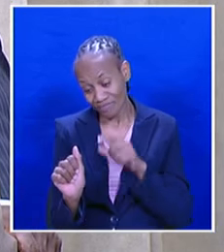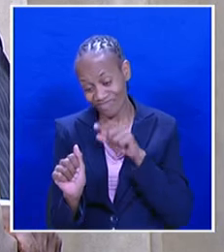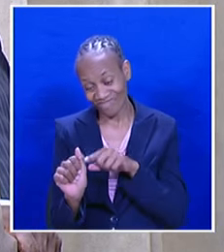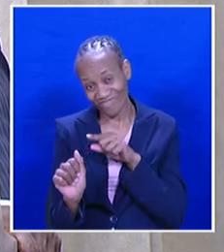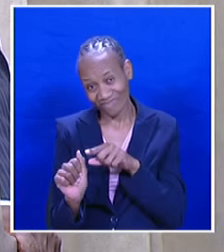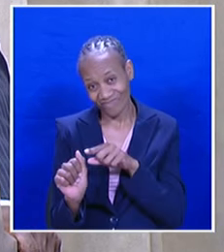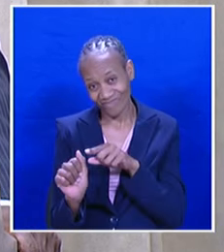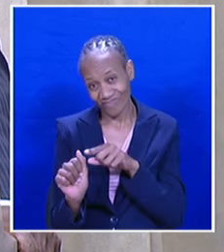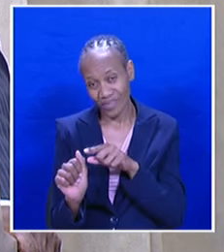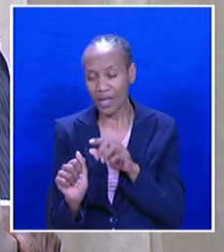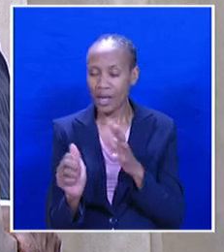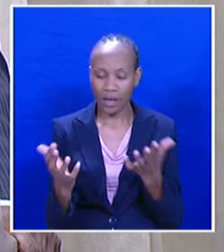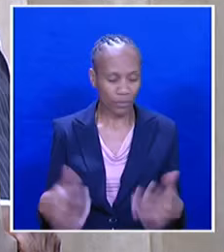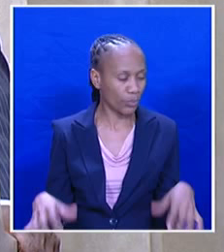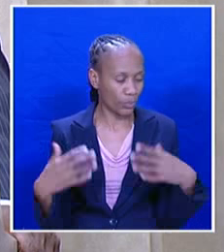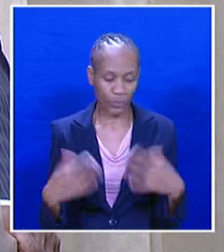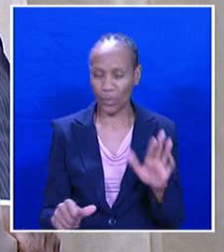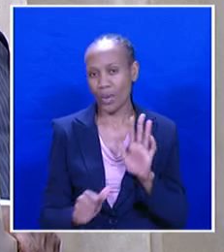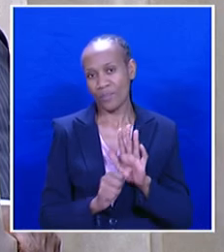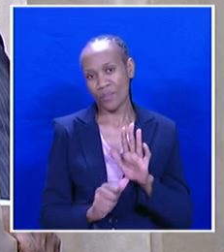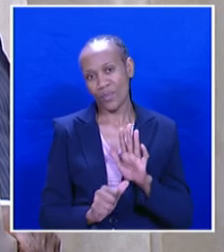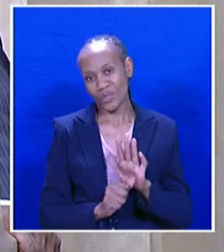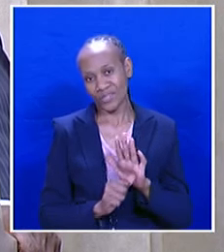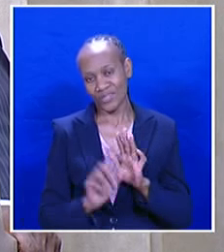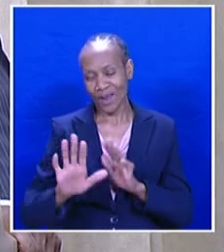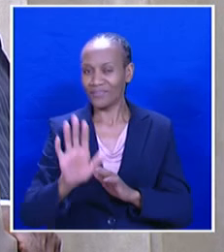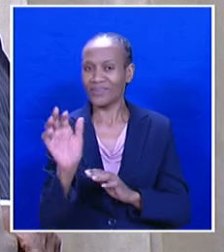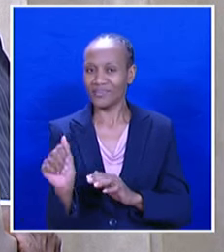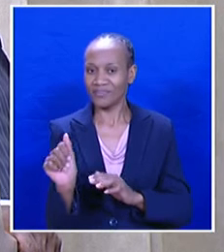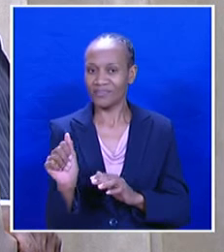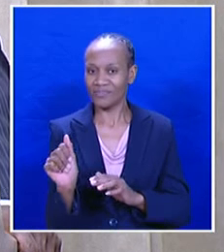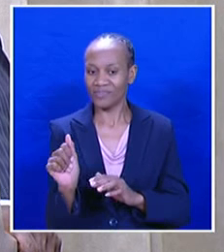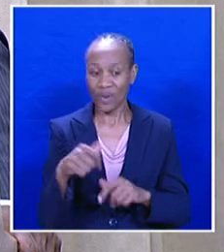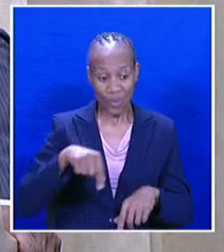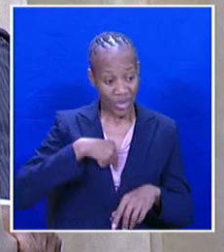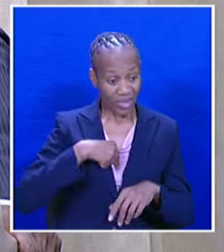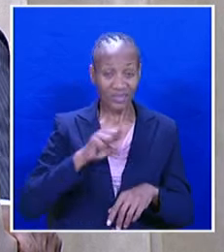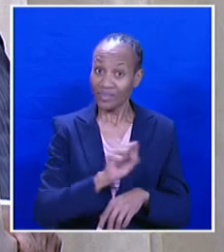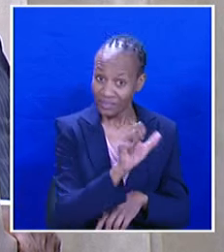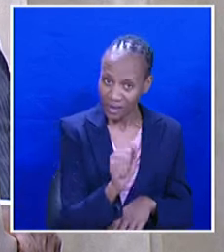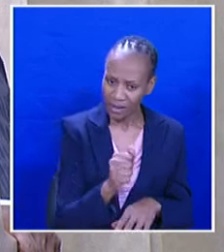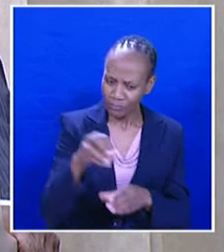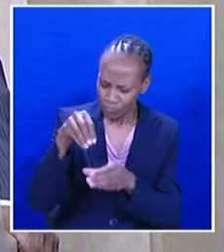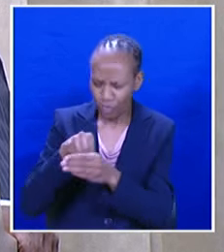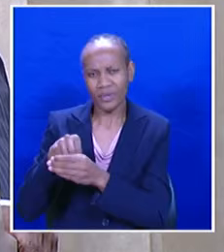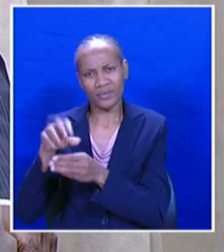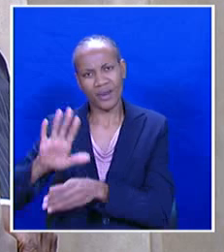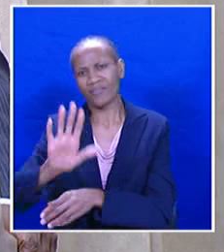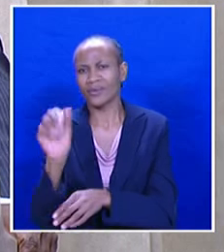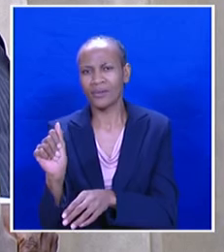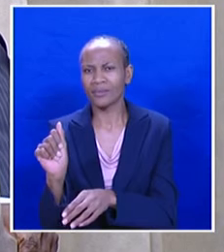important continent to us. We're part of Africa, we are Africans. And